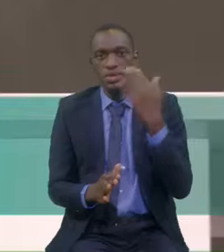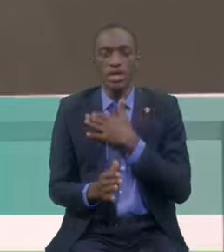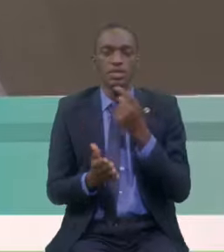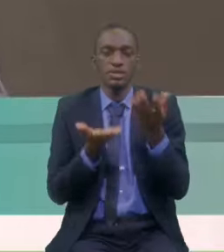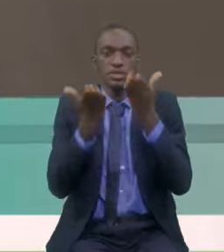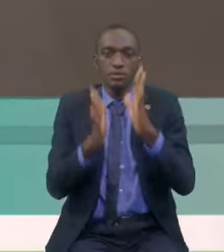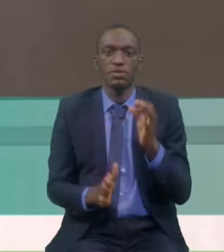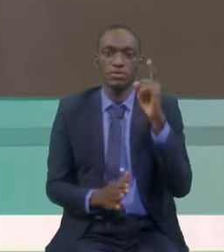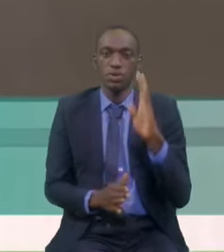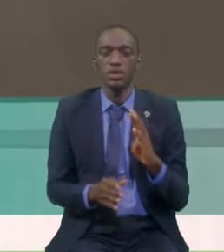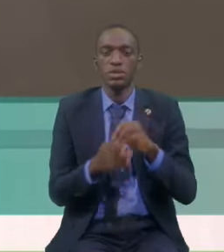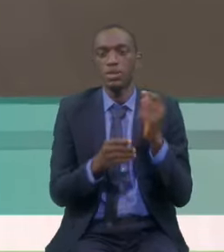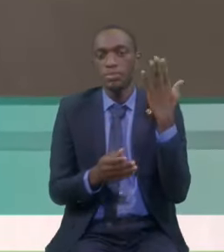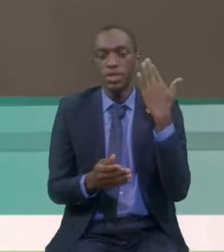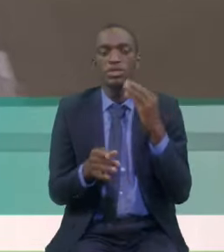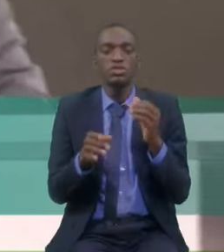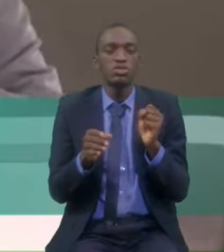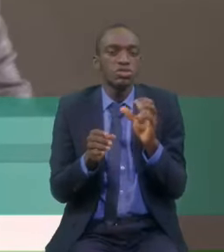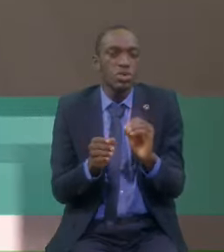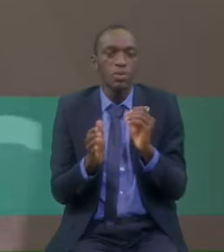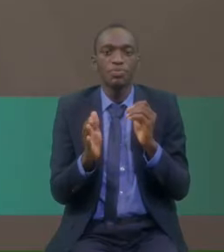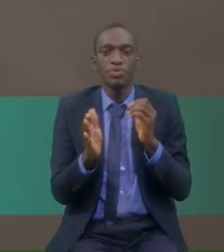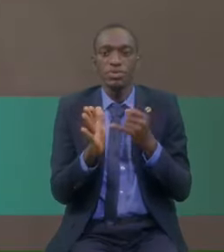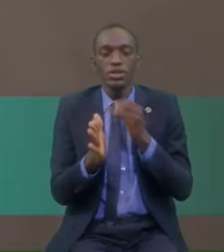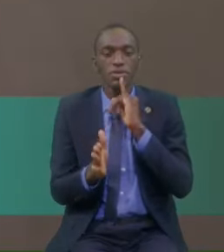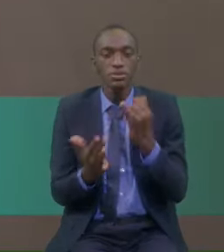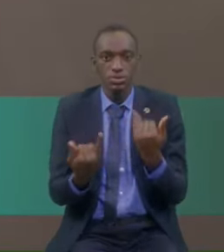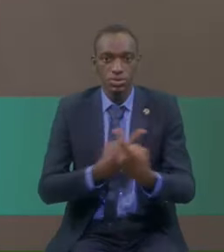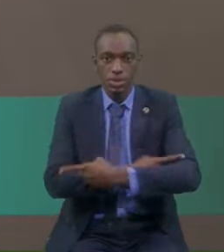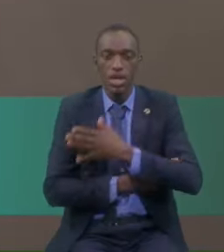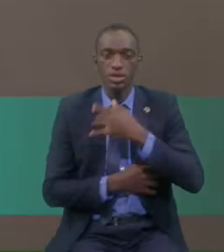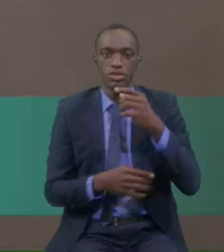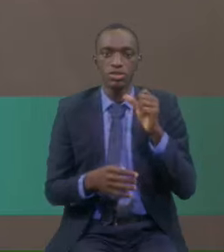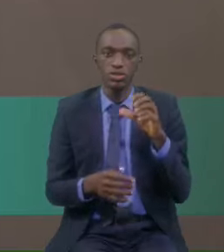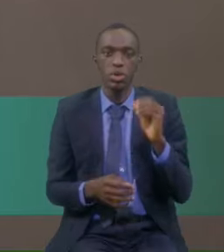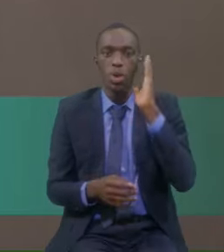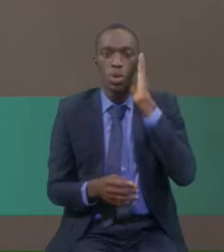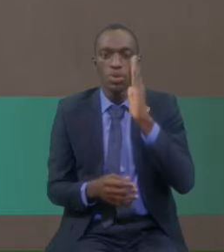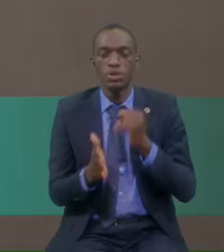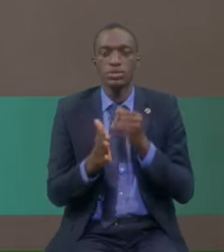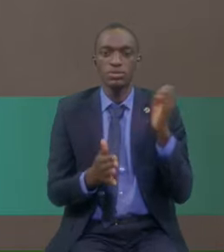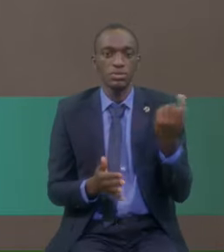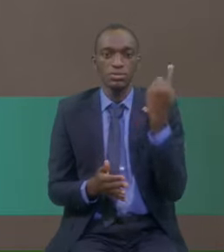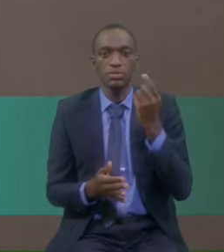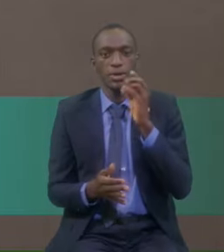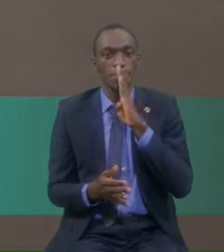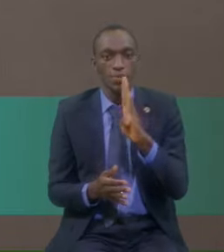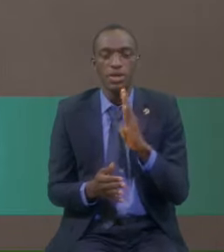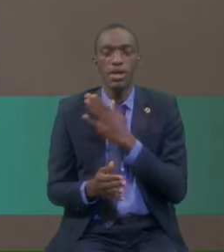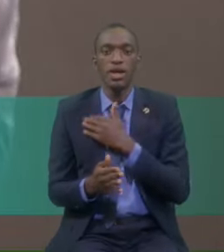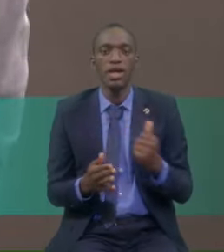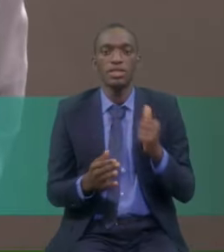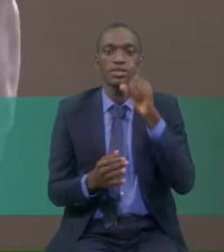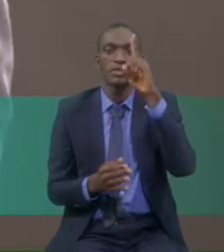and so he will ever be. You know why? The everlasting God. And his attributes are everlasting.